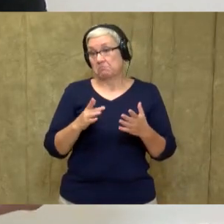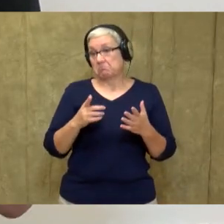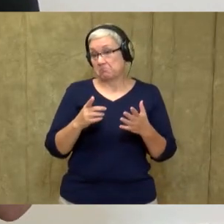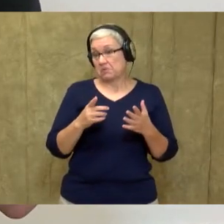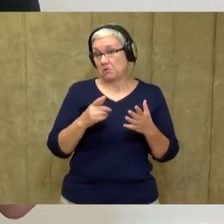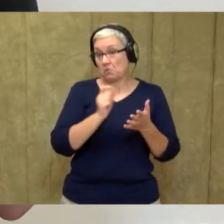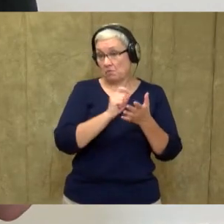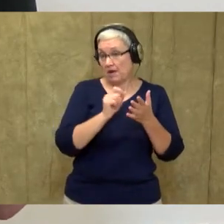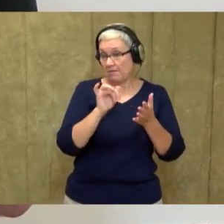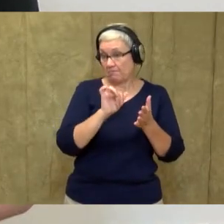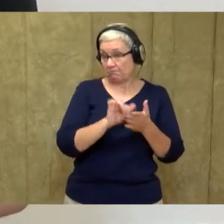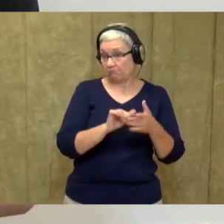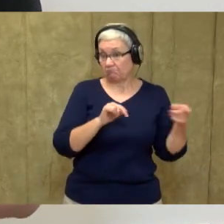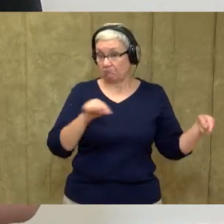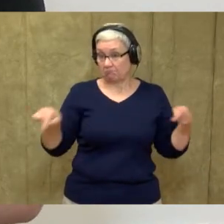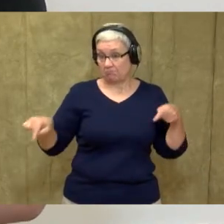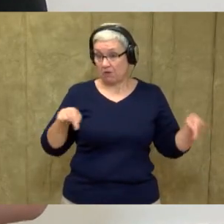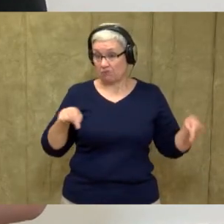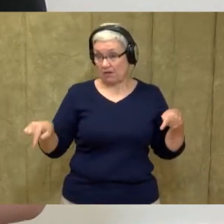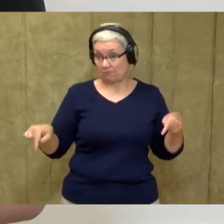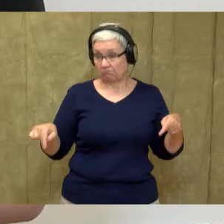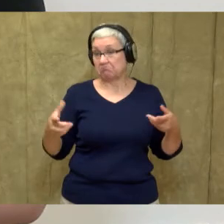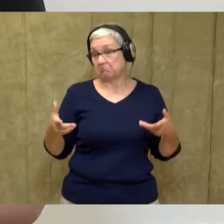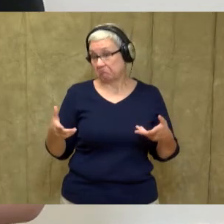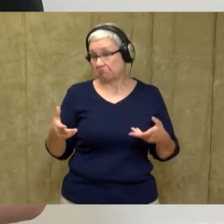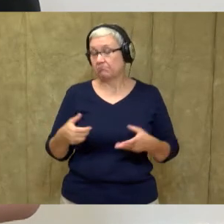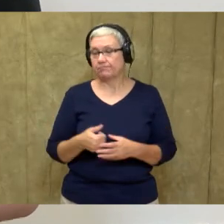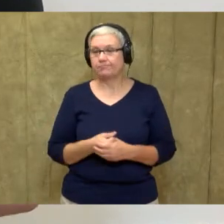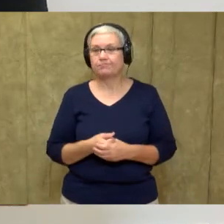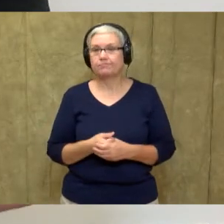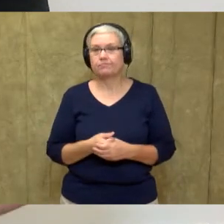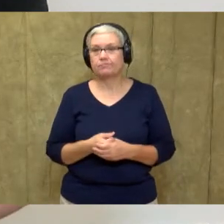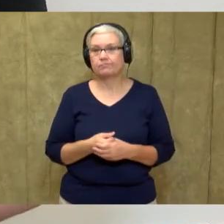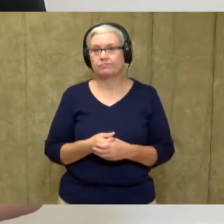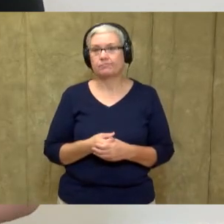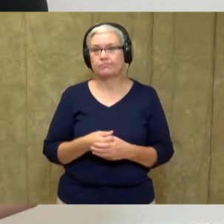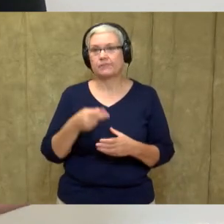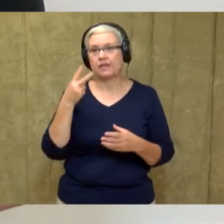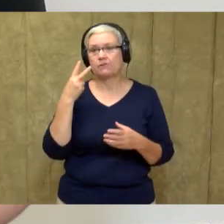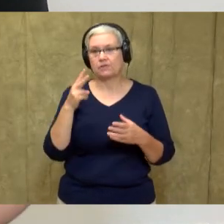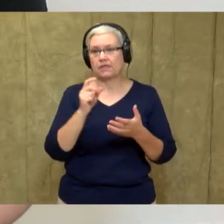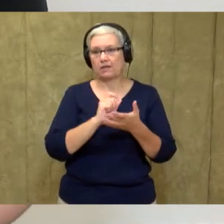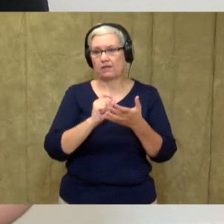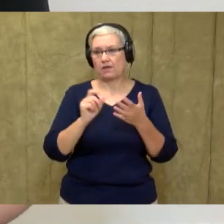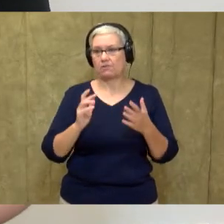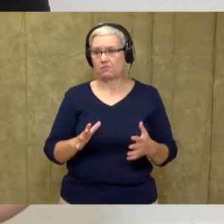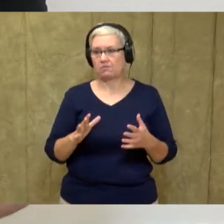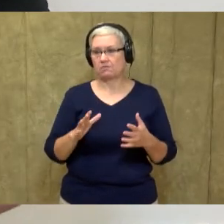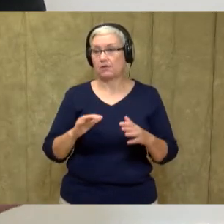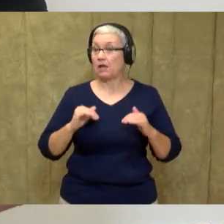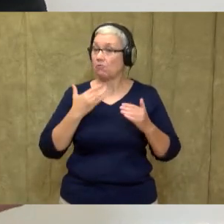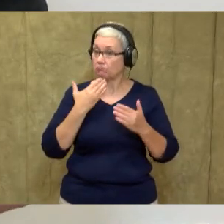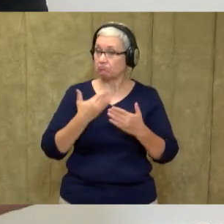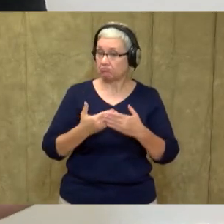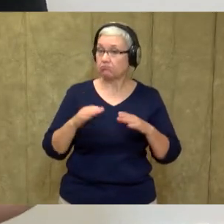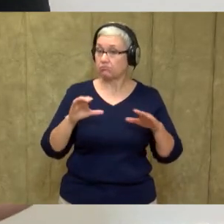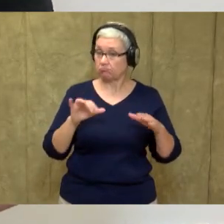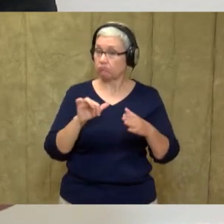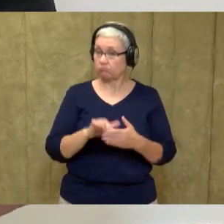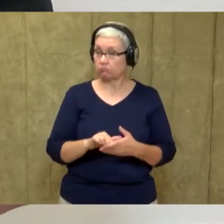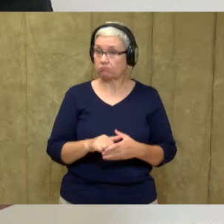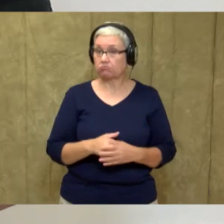so that's what we do when we evaluate an argument, and we look at how well that author is doing that. Okay, all